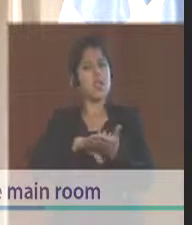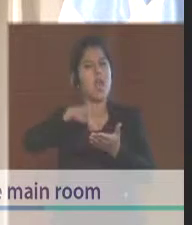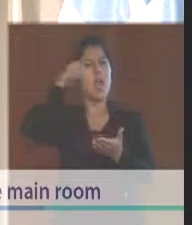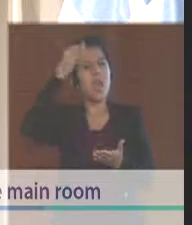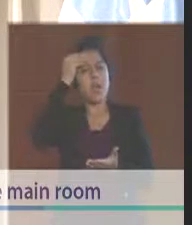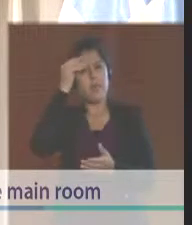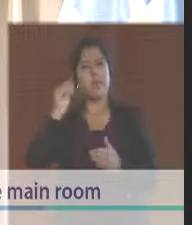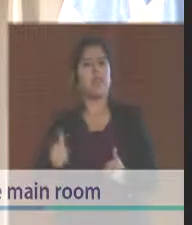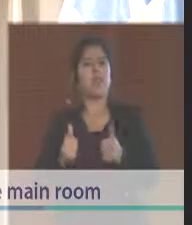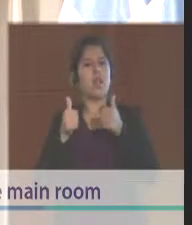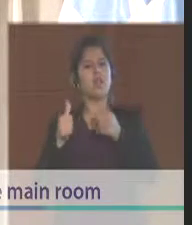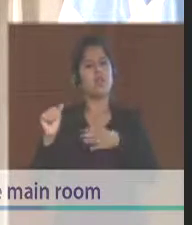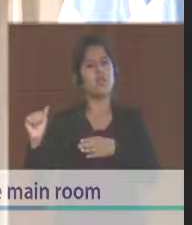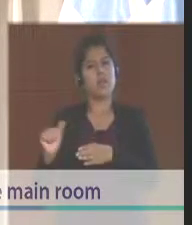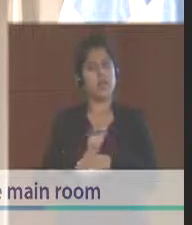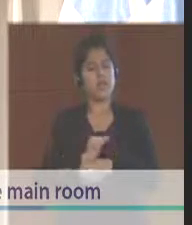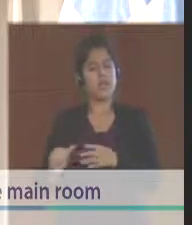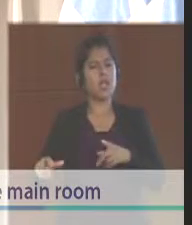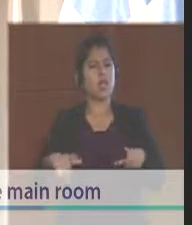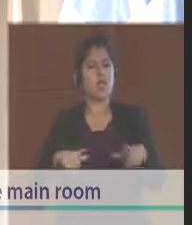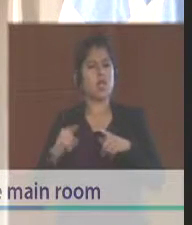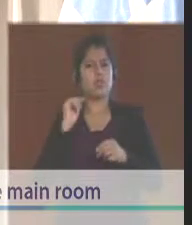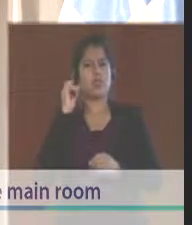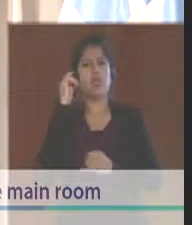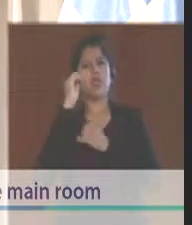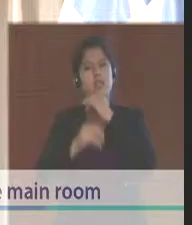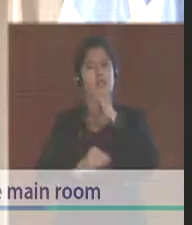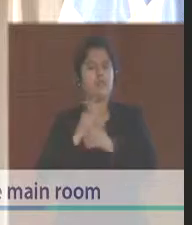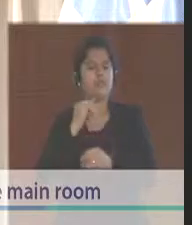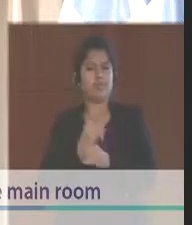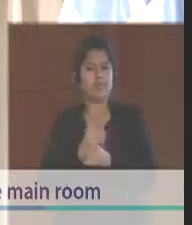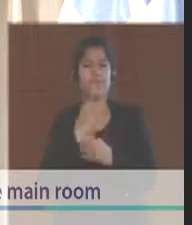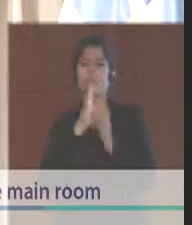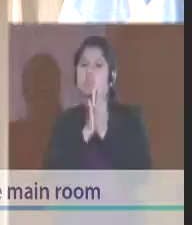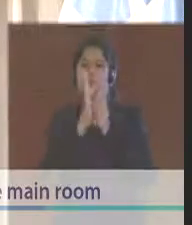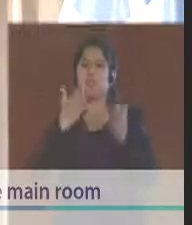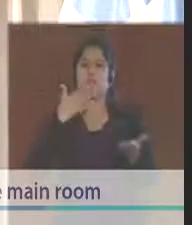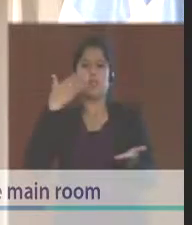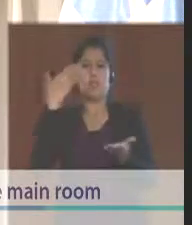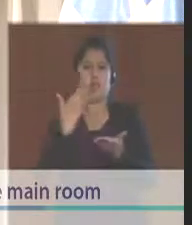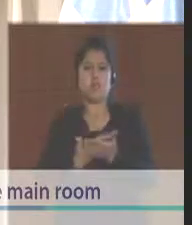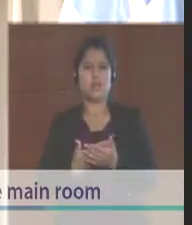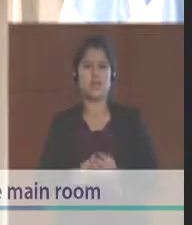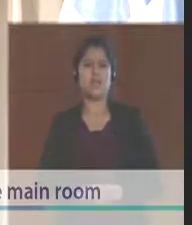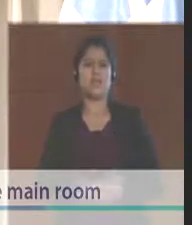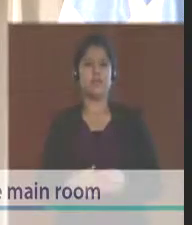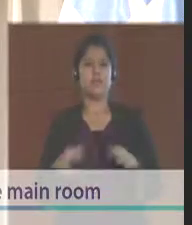share our experiences, and learn from local best practices. Thank you very much.